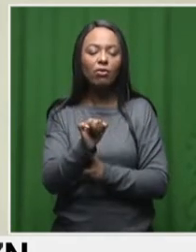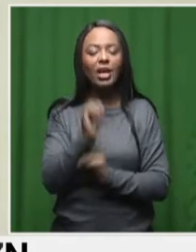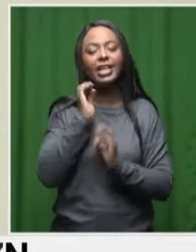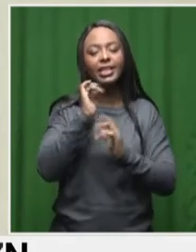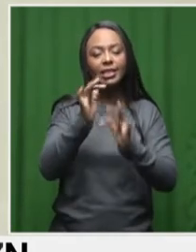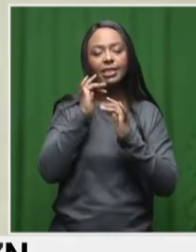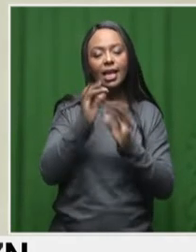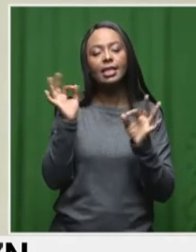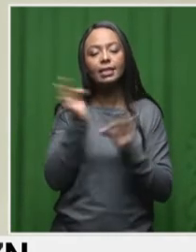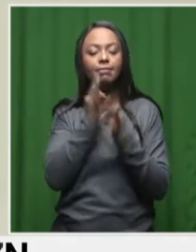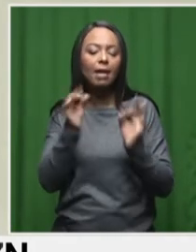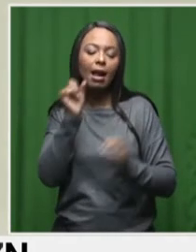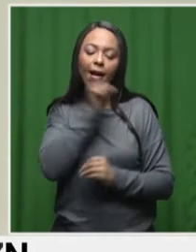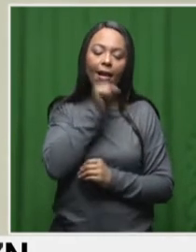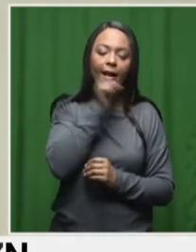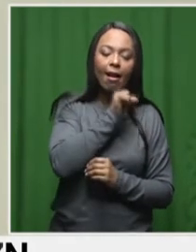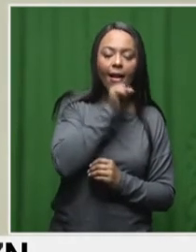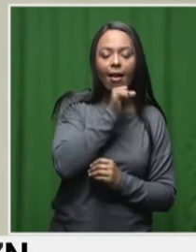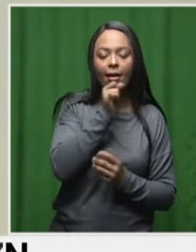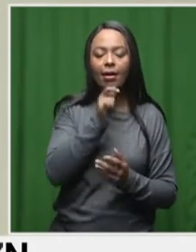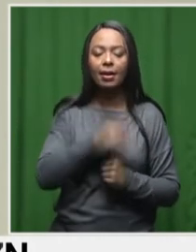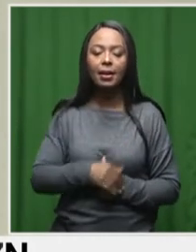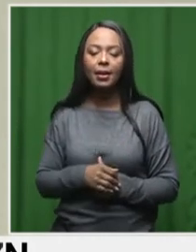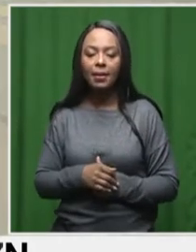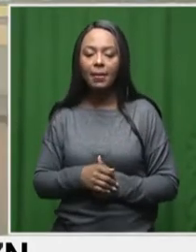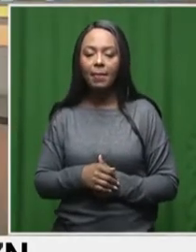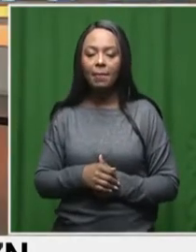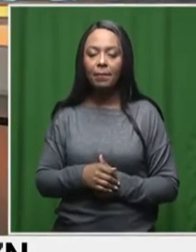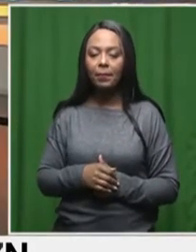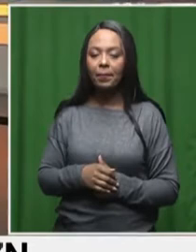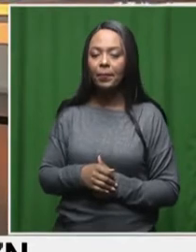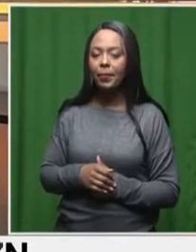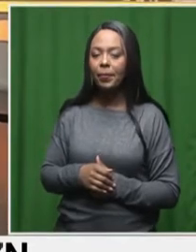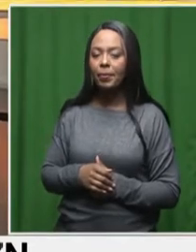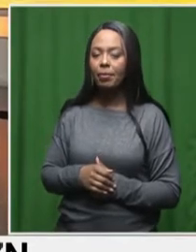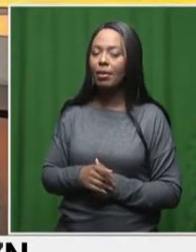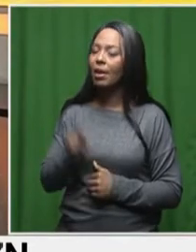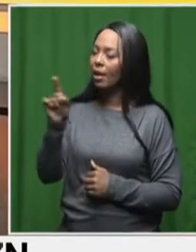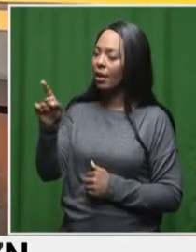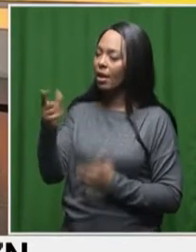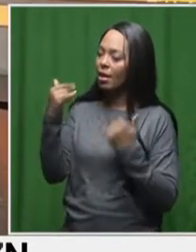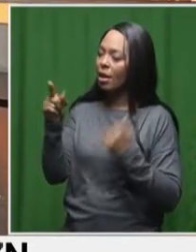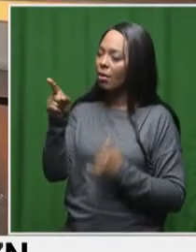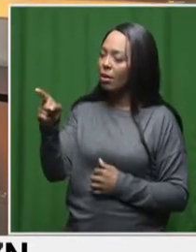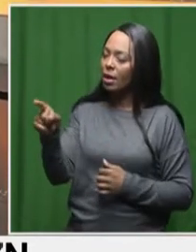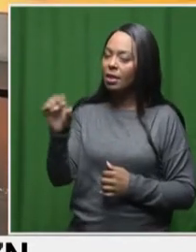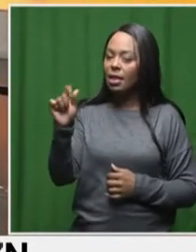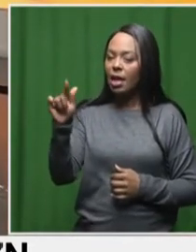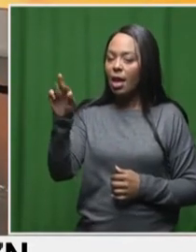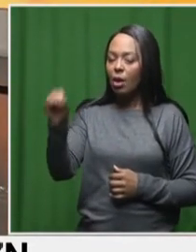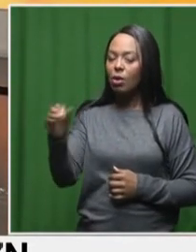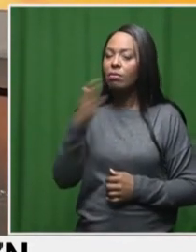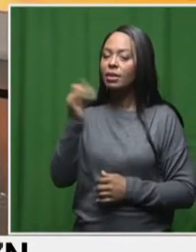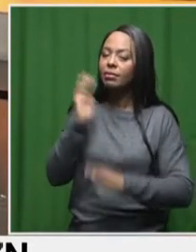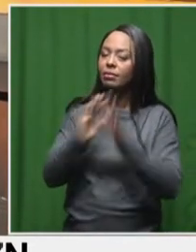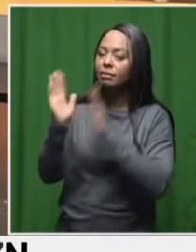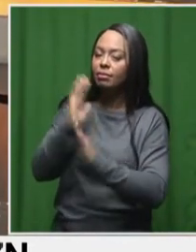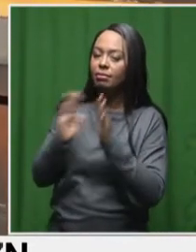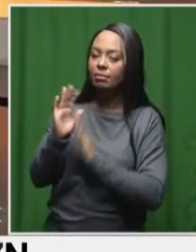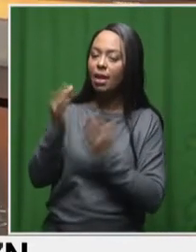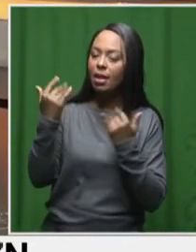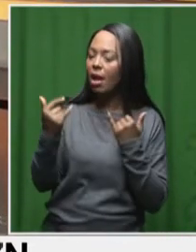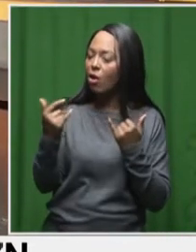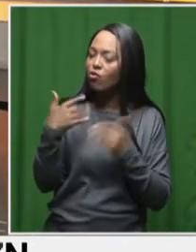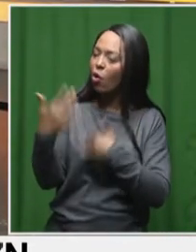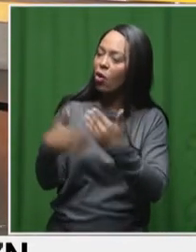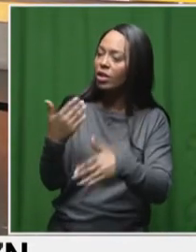jazz scenes and jazz fraternity. Mm. Slelo, how long is your set? Speak to us about the thought process that has gone into